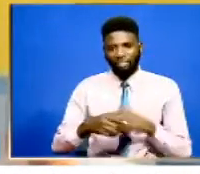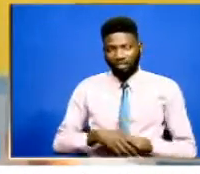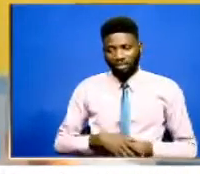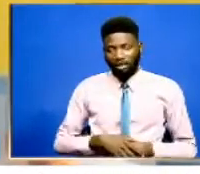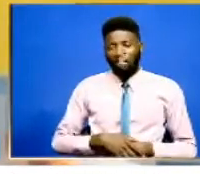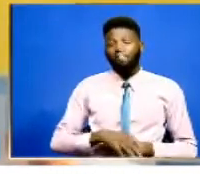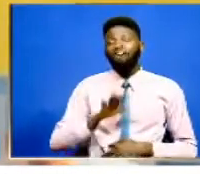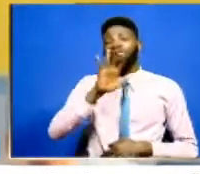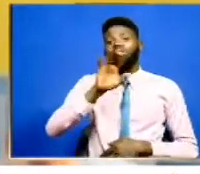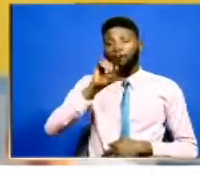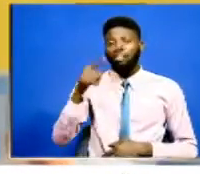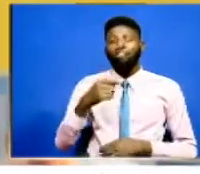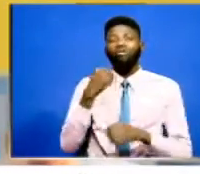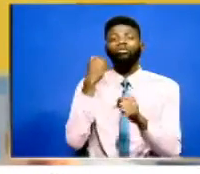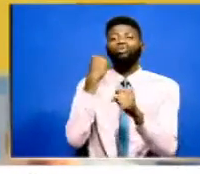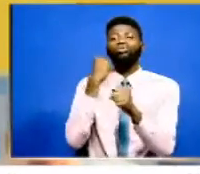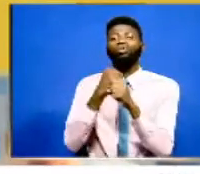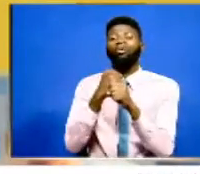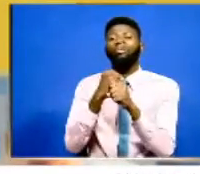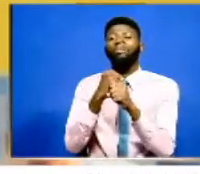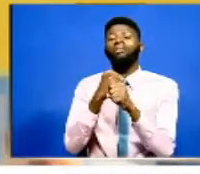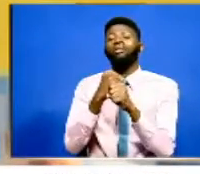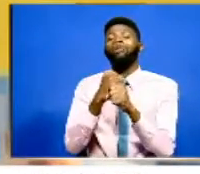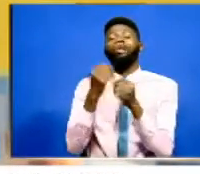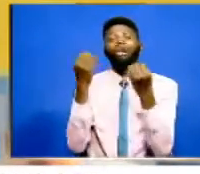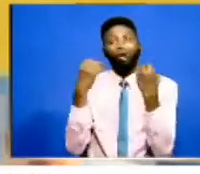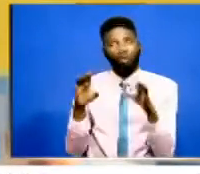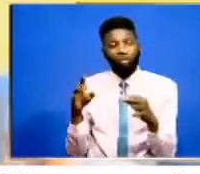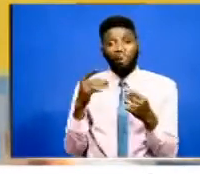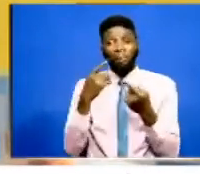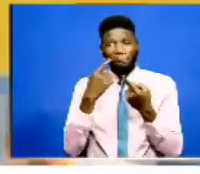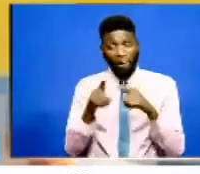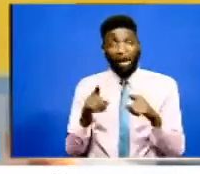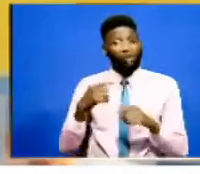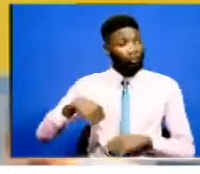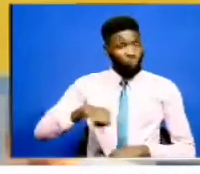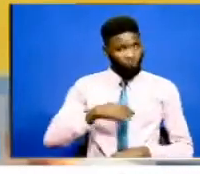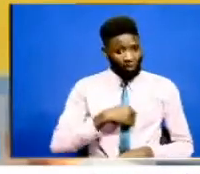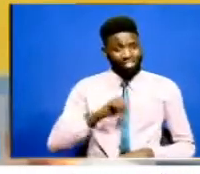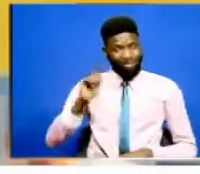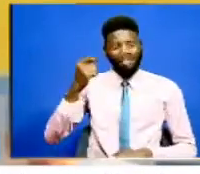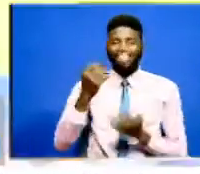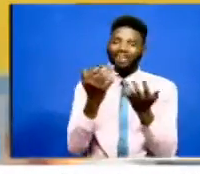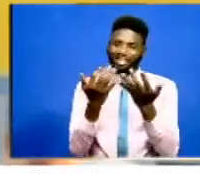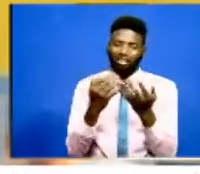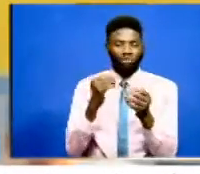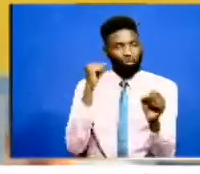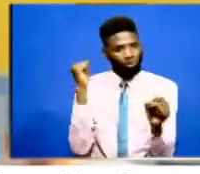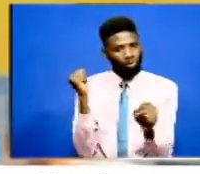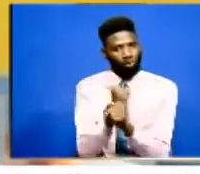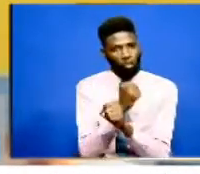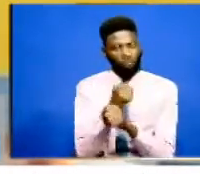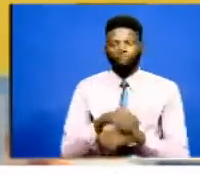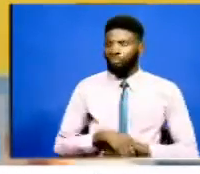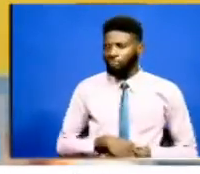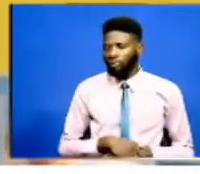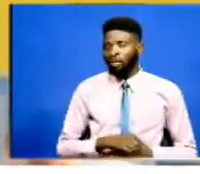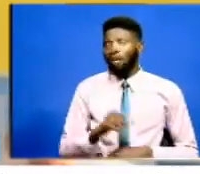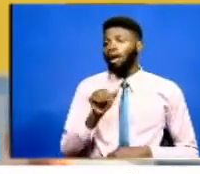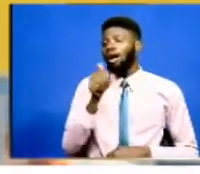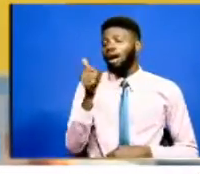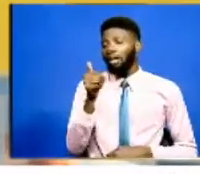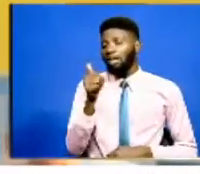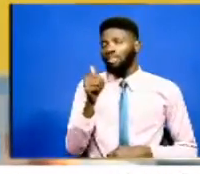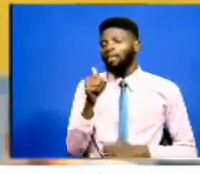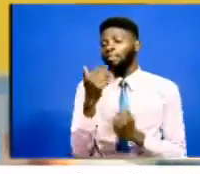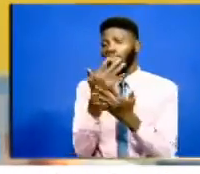jobs. And if there is one thing I know we need in this country, is jobs. The other thing we are told is that the